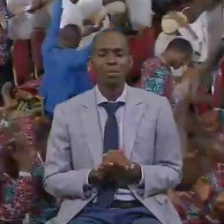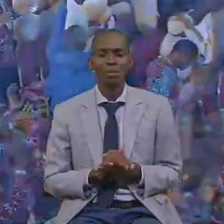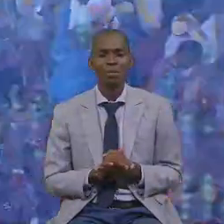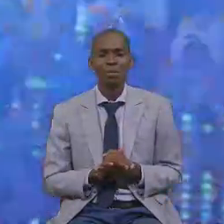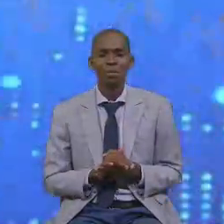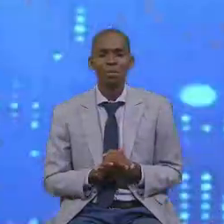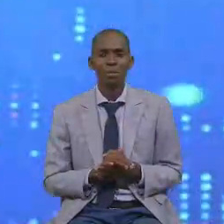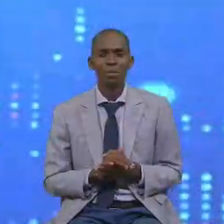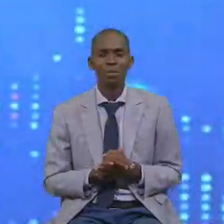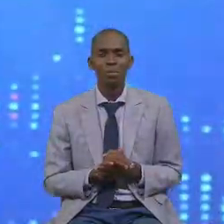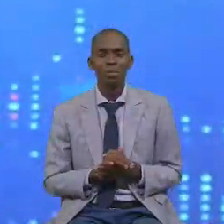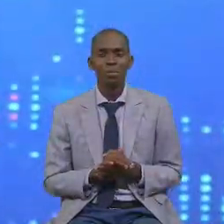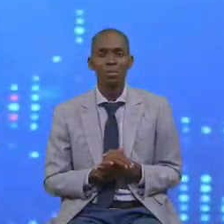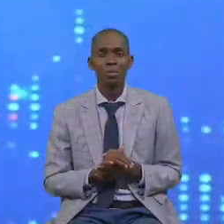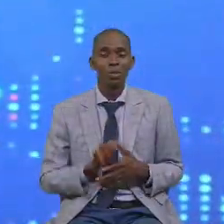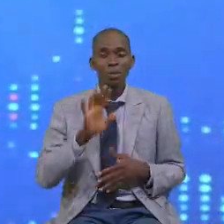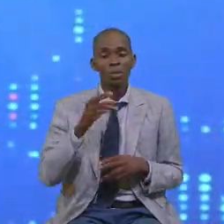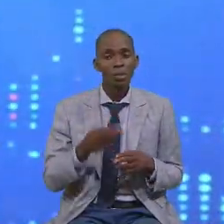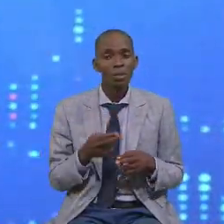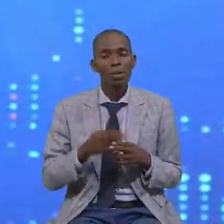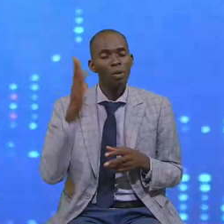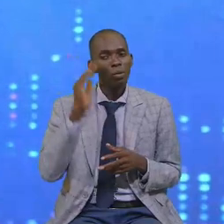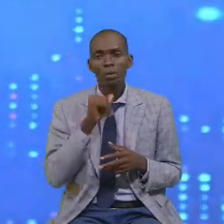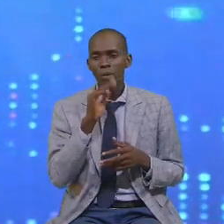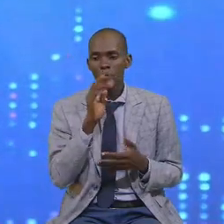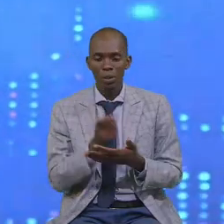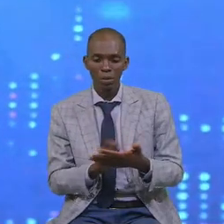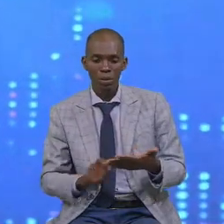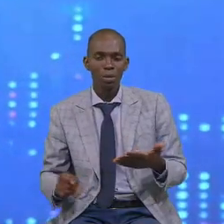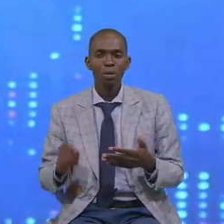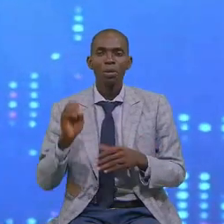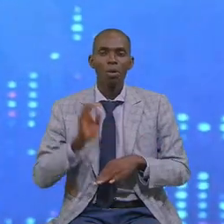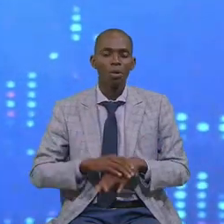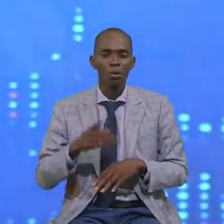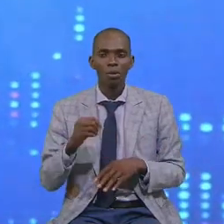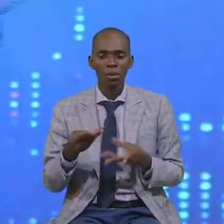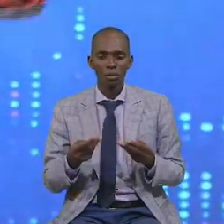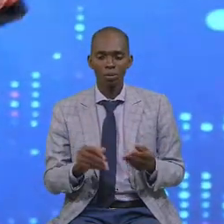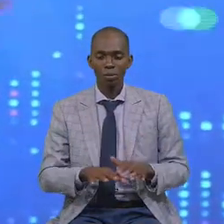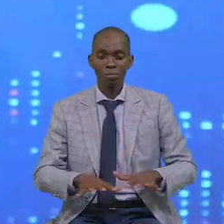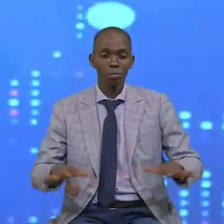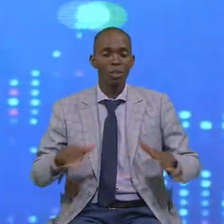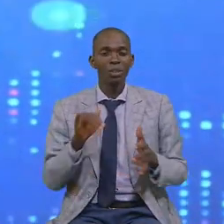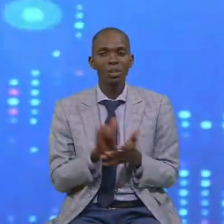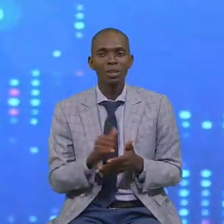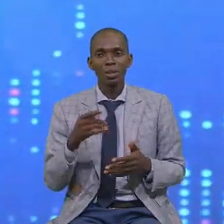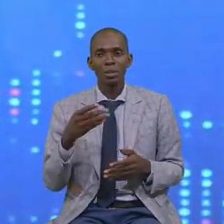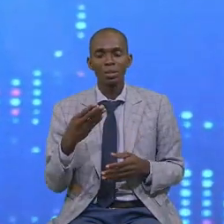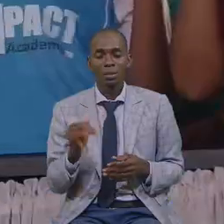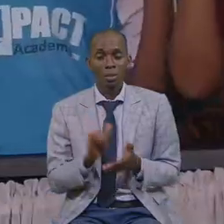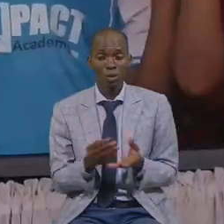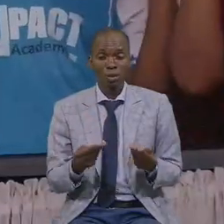Your name will not be written on the sand that the feet of men will rub